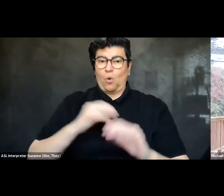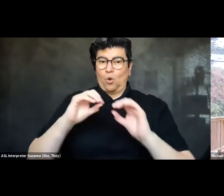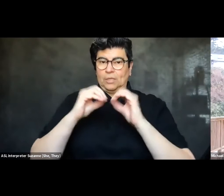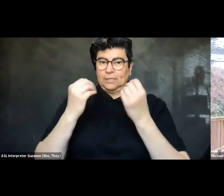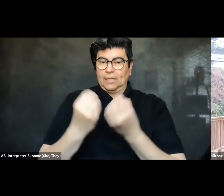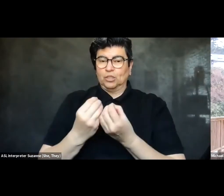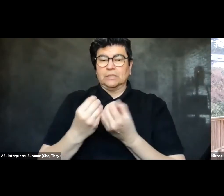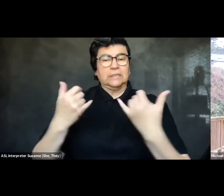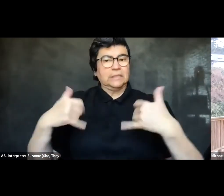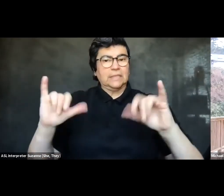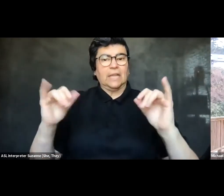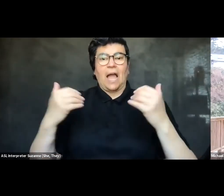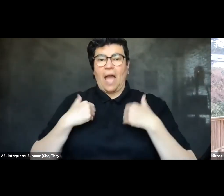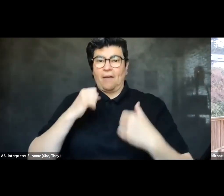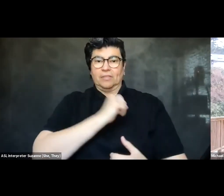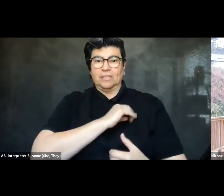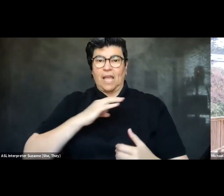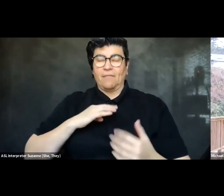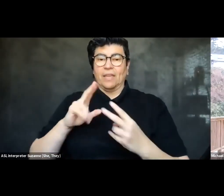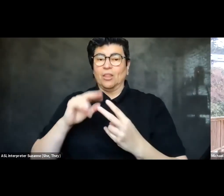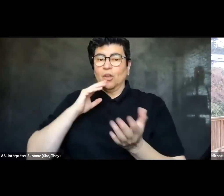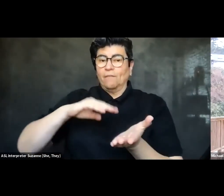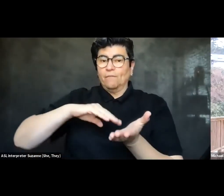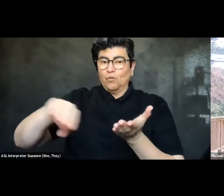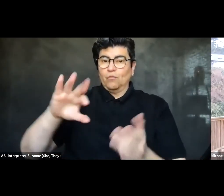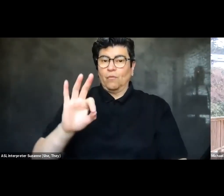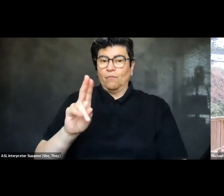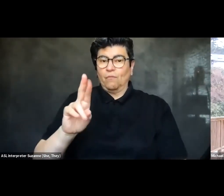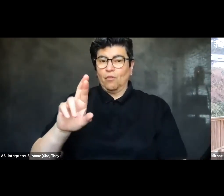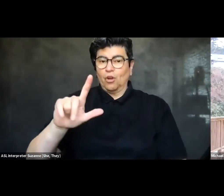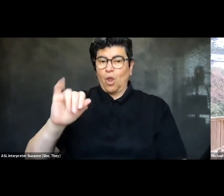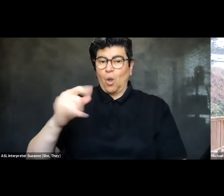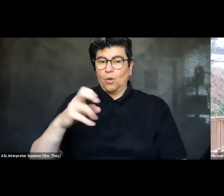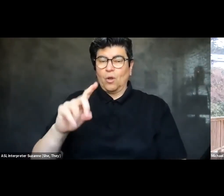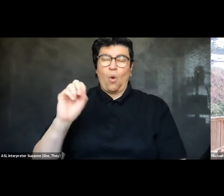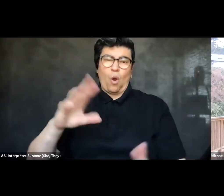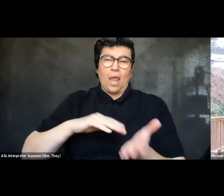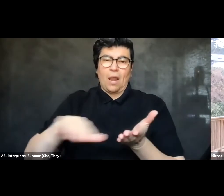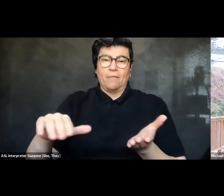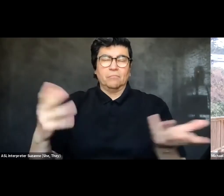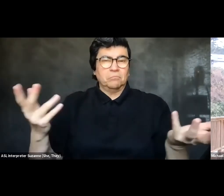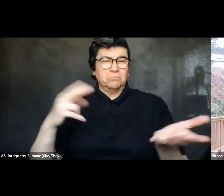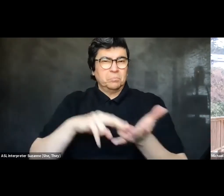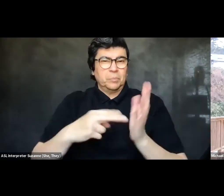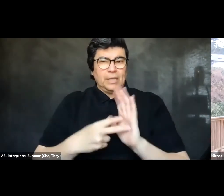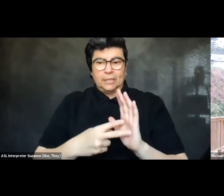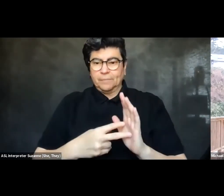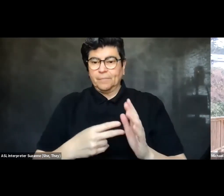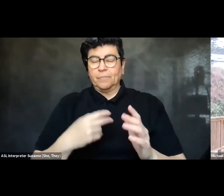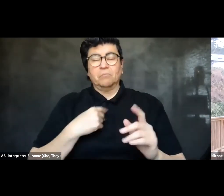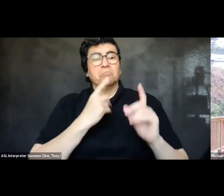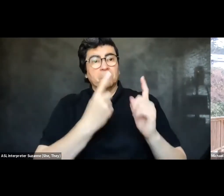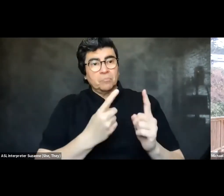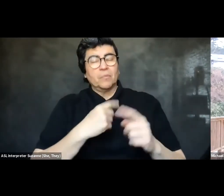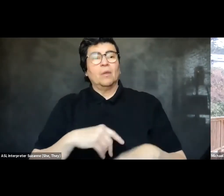organizations still have staff either furloughed or laid off. Now, what does that really mean? On the one